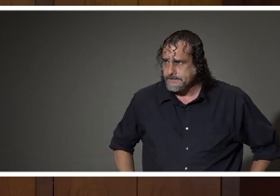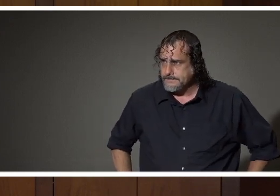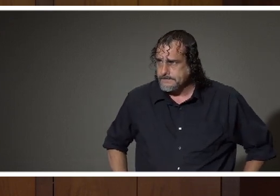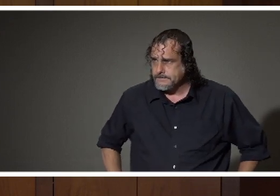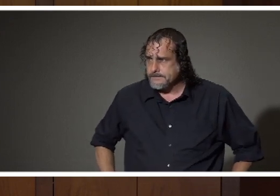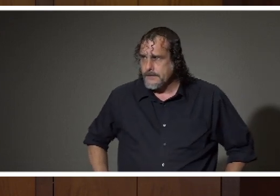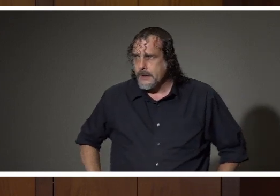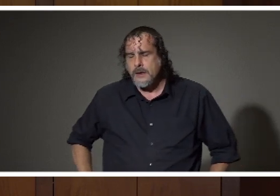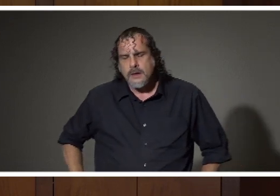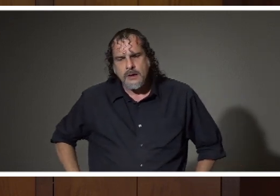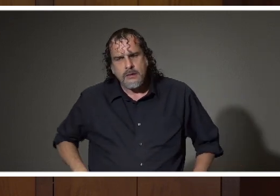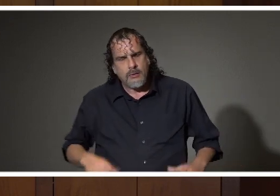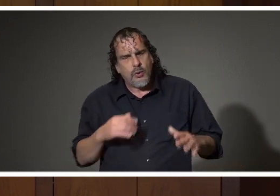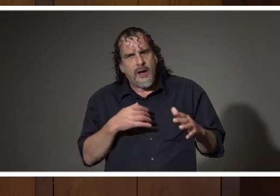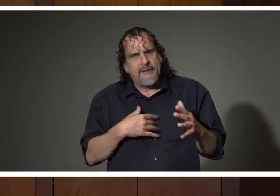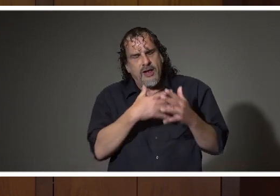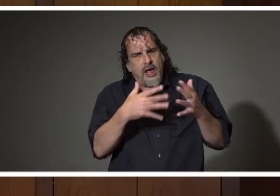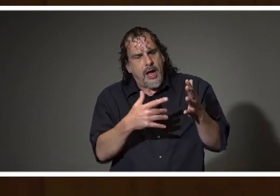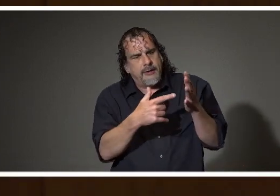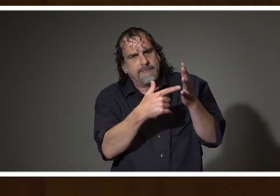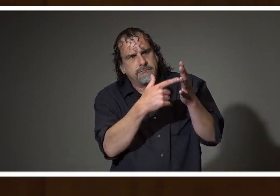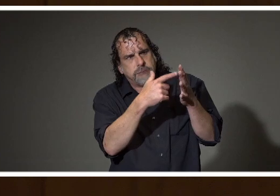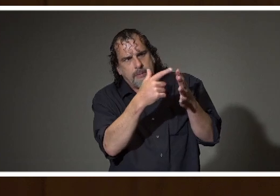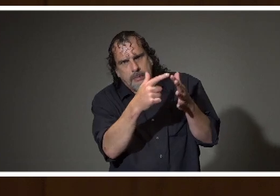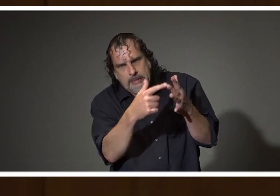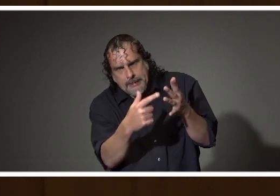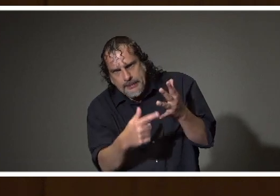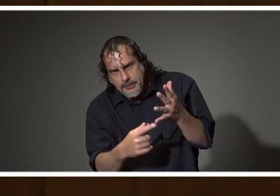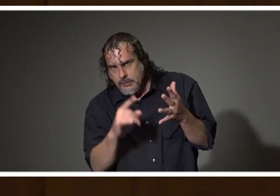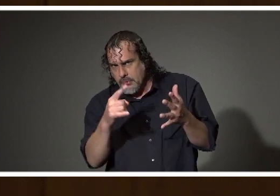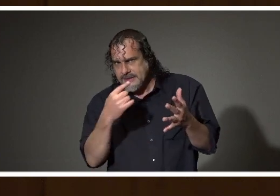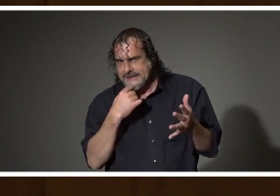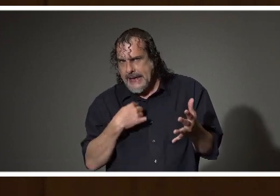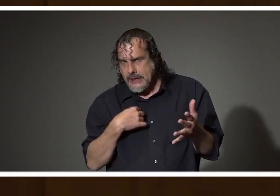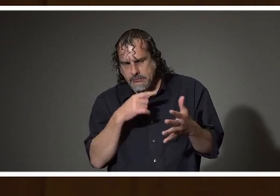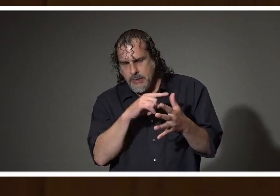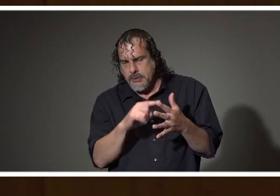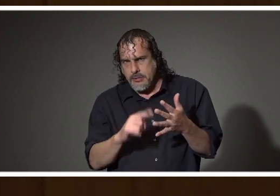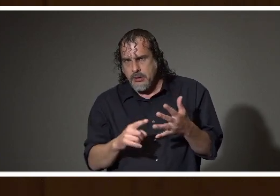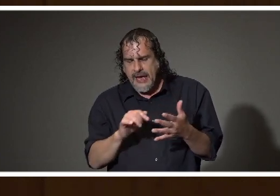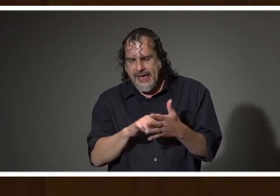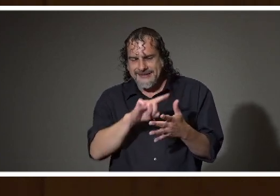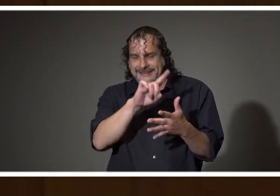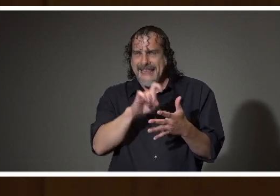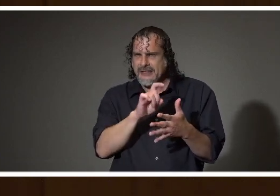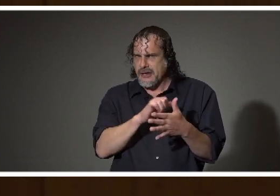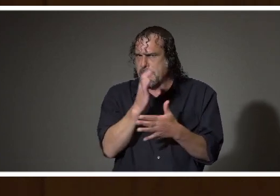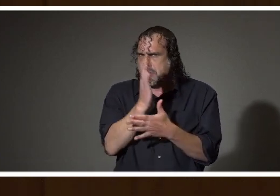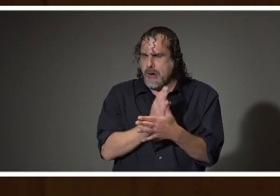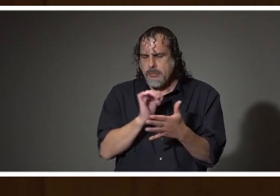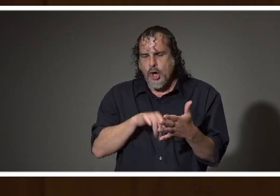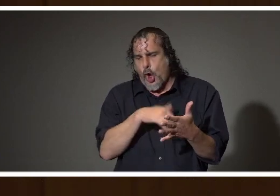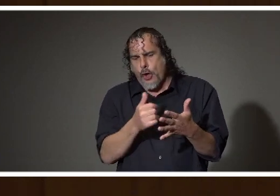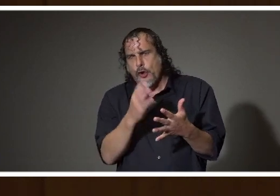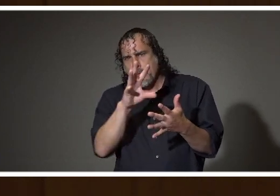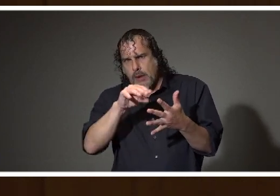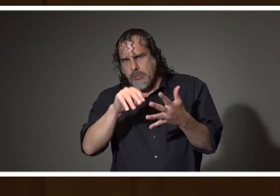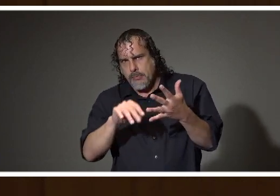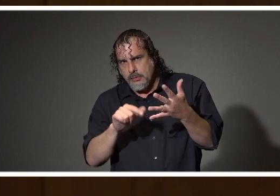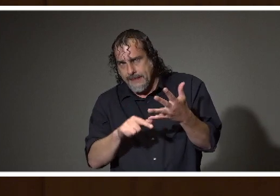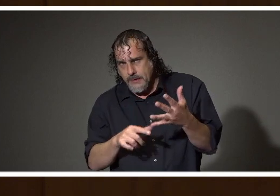Well, there's going to be a lot of indicators as we go forward, and testing is certainly is a huge piece of that, but we have other indicators we can use as well. As far as